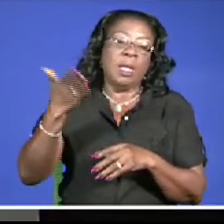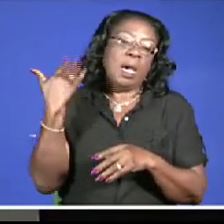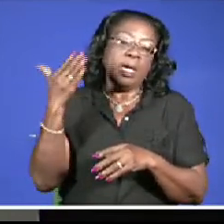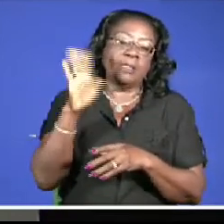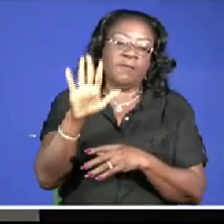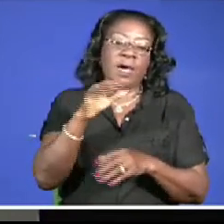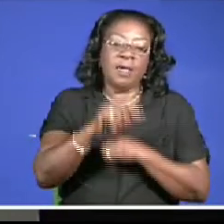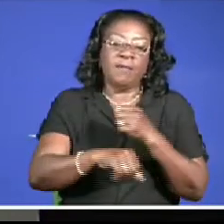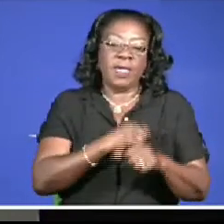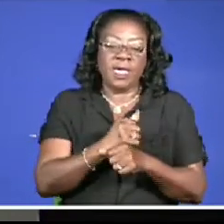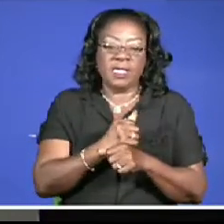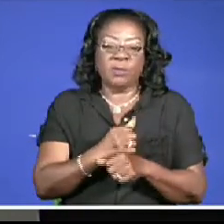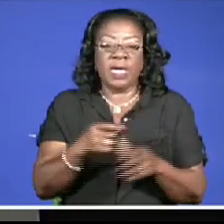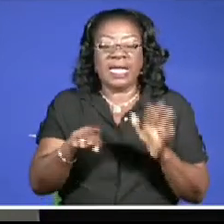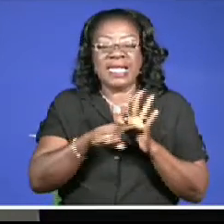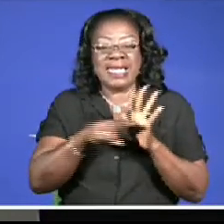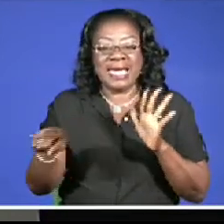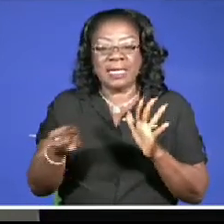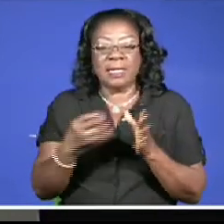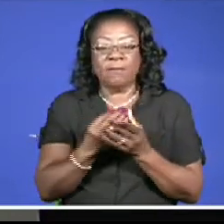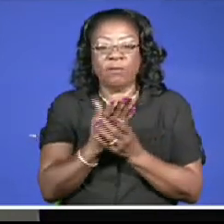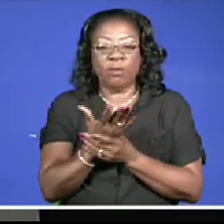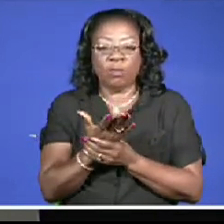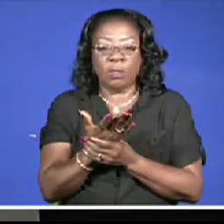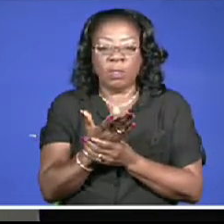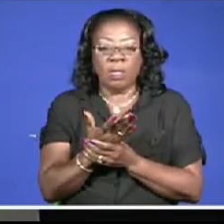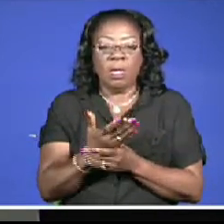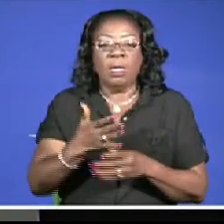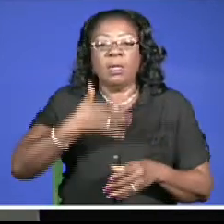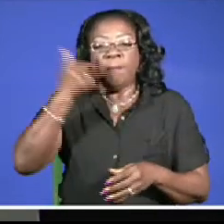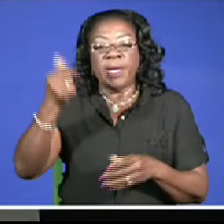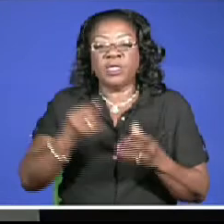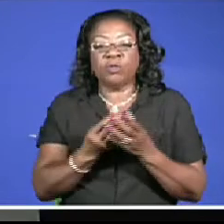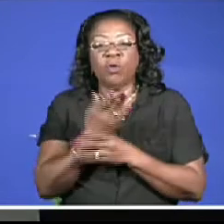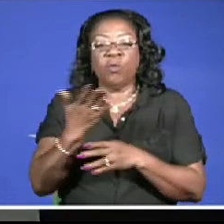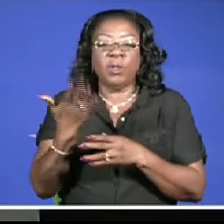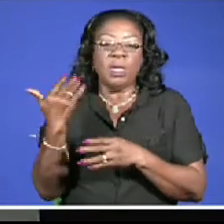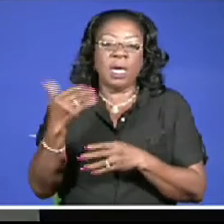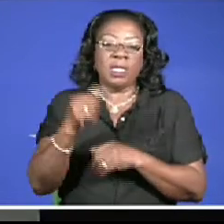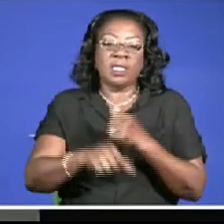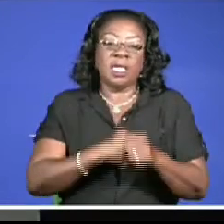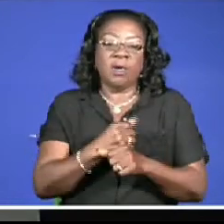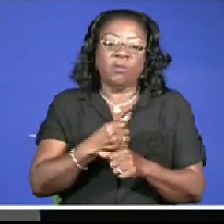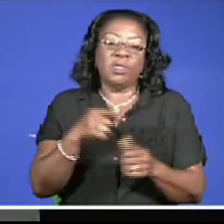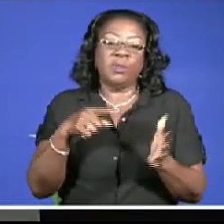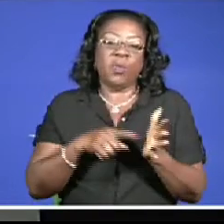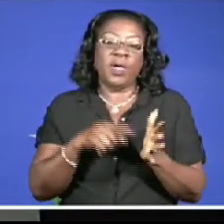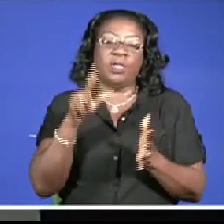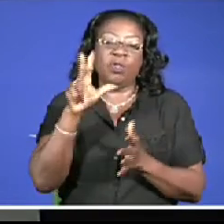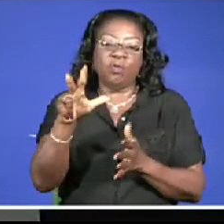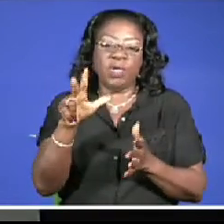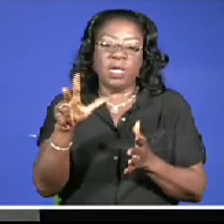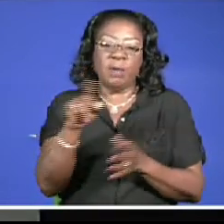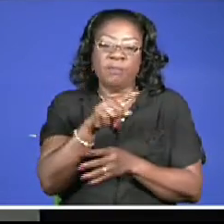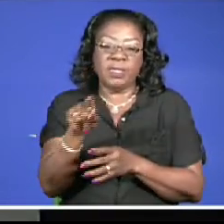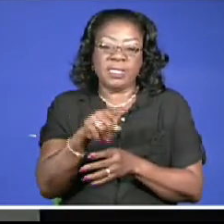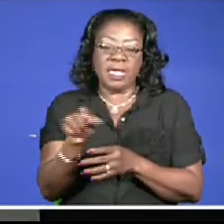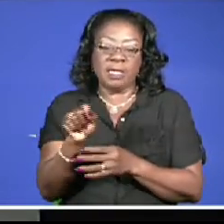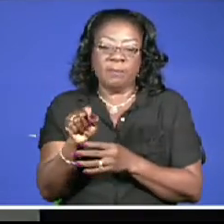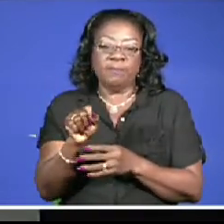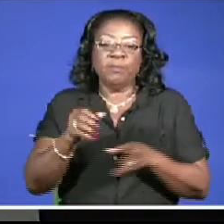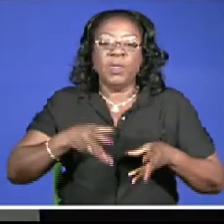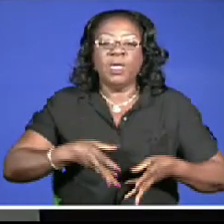best performing year was last year when it was 0.3% negative growth, I think, last year. So